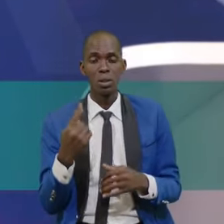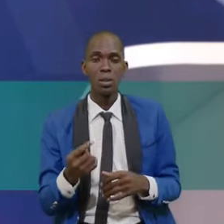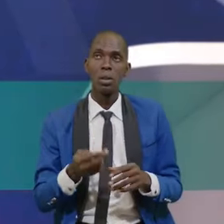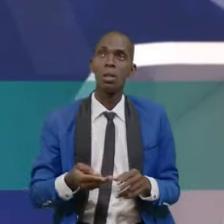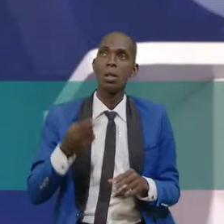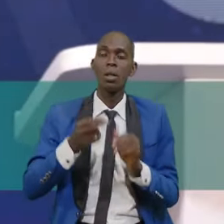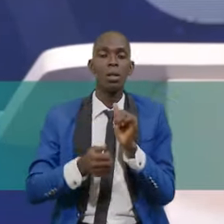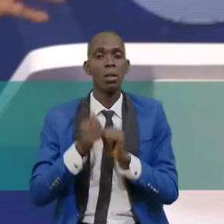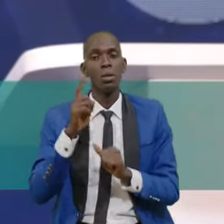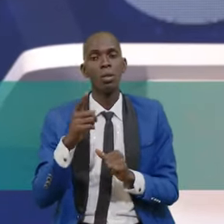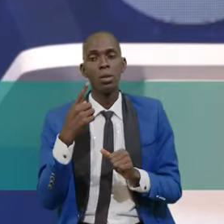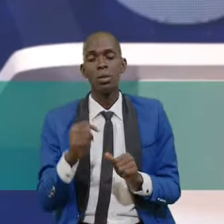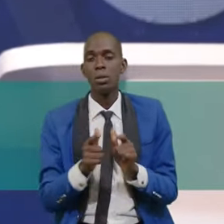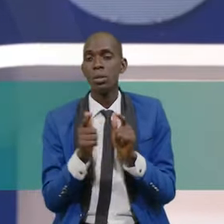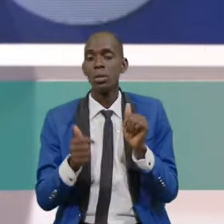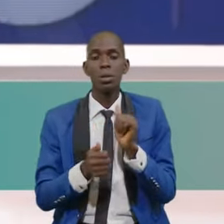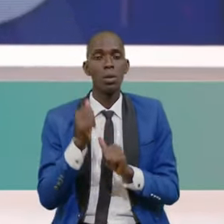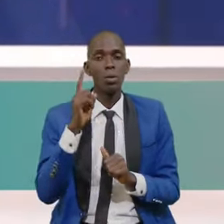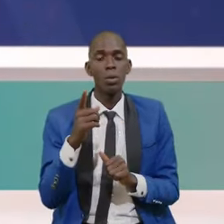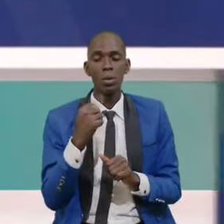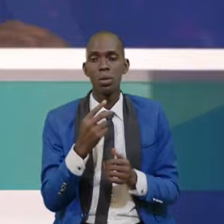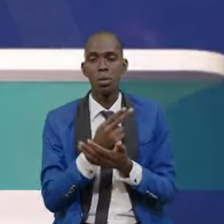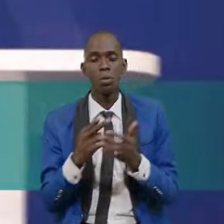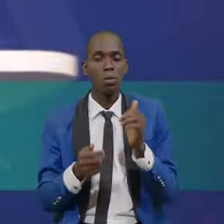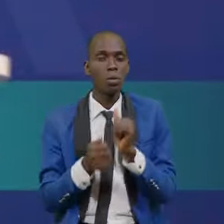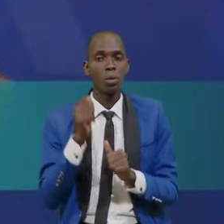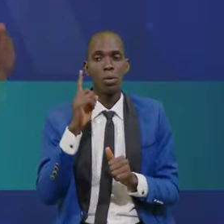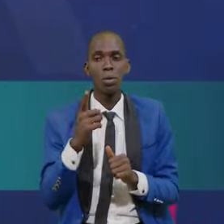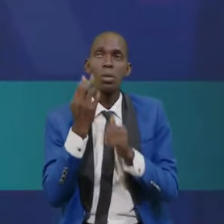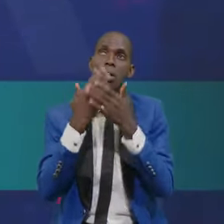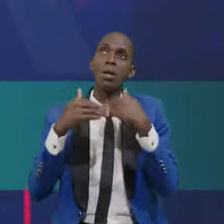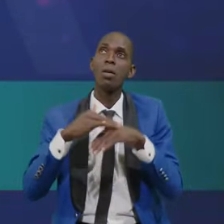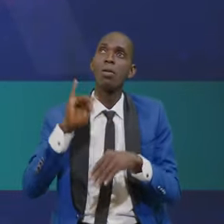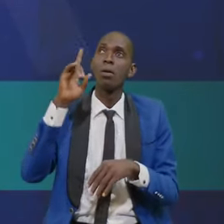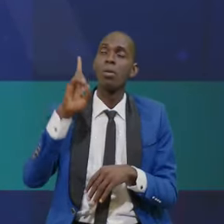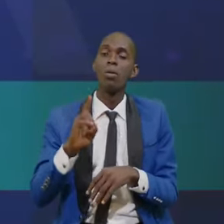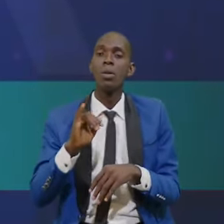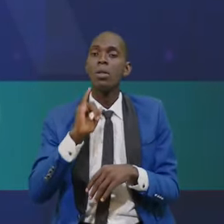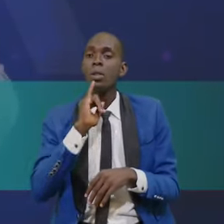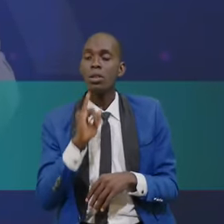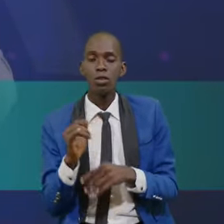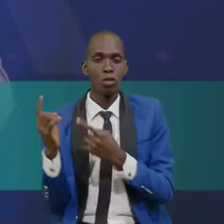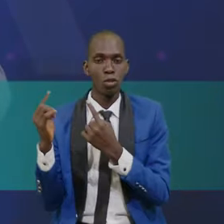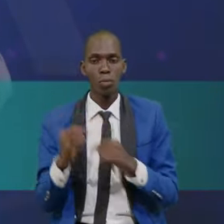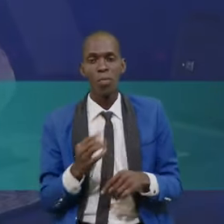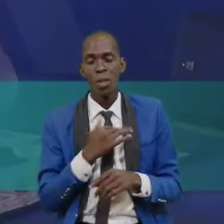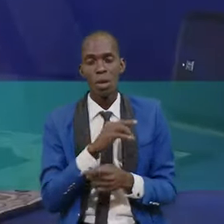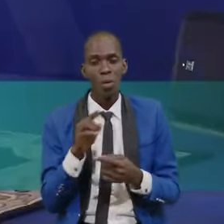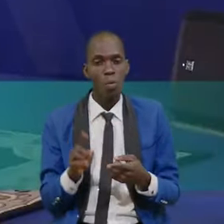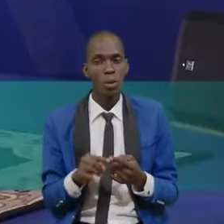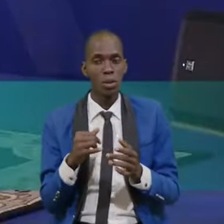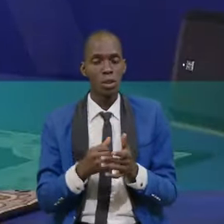the holier one, the heavenly one is coming. And when he comes, I will put